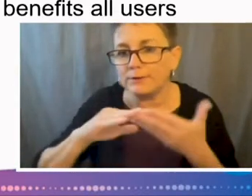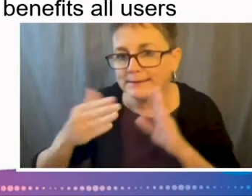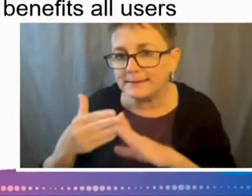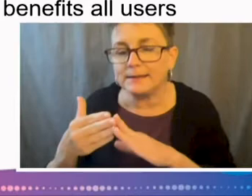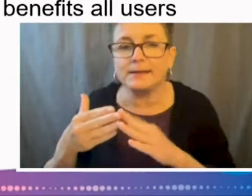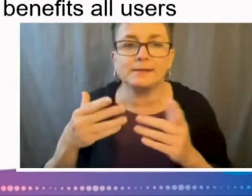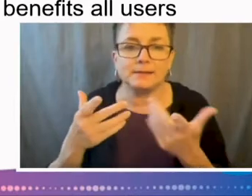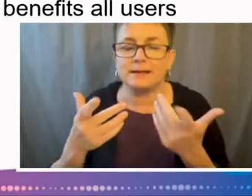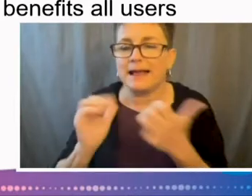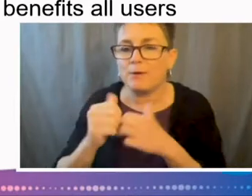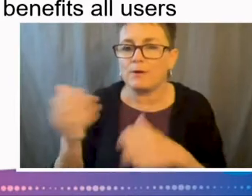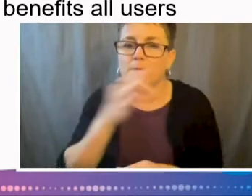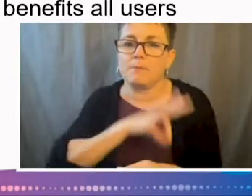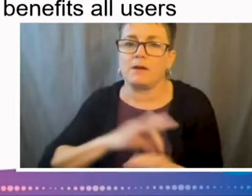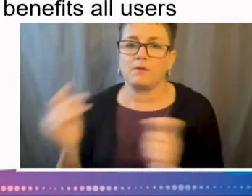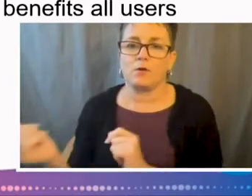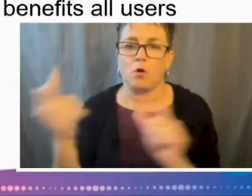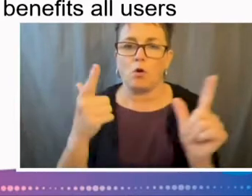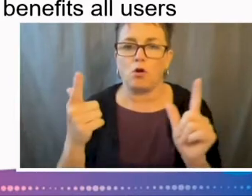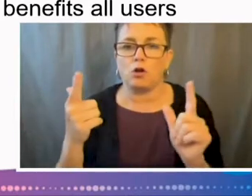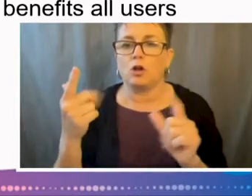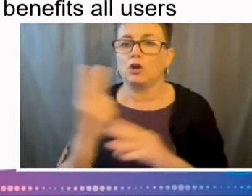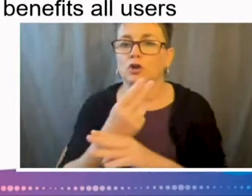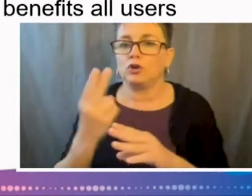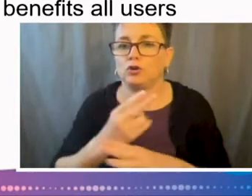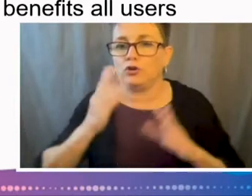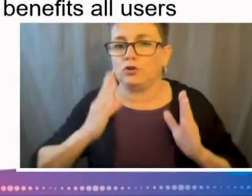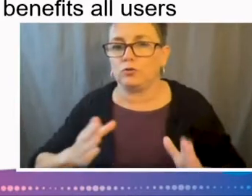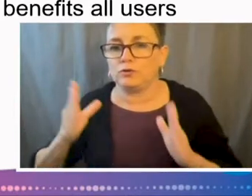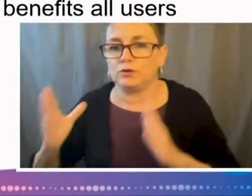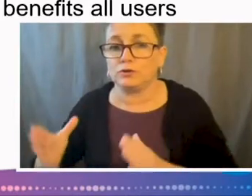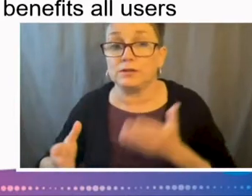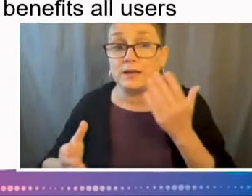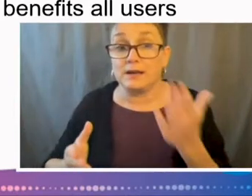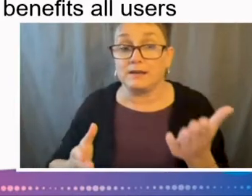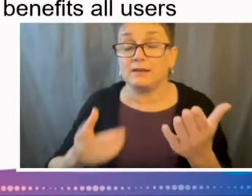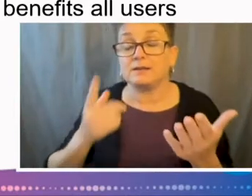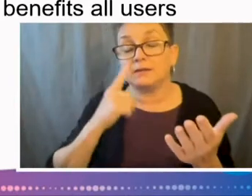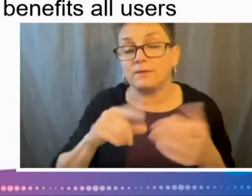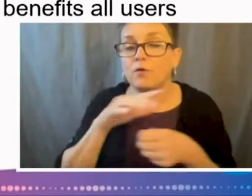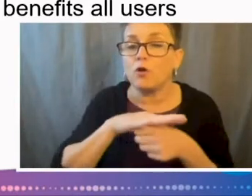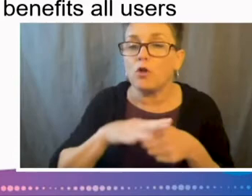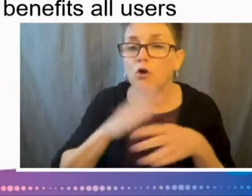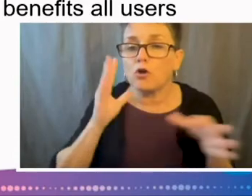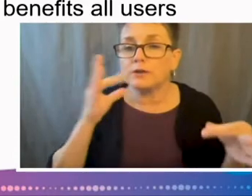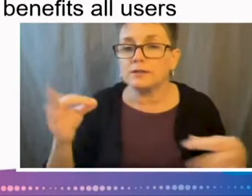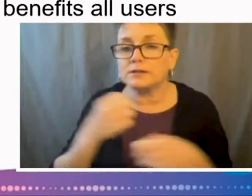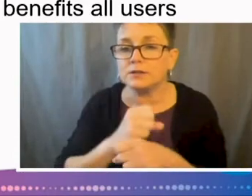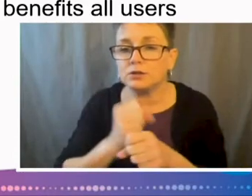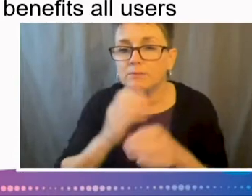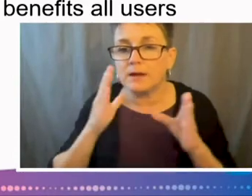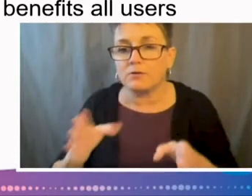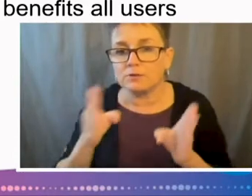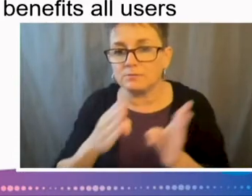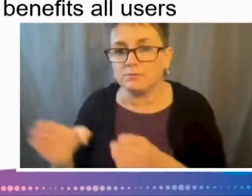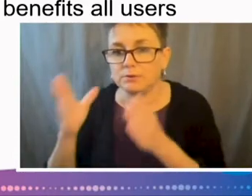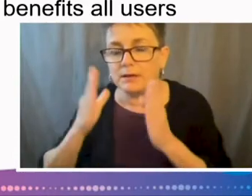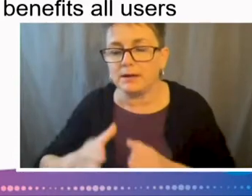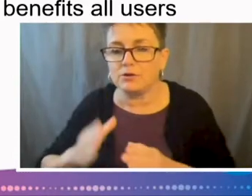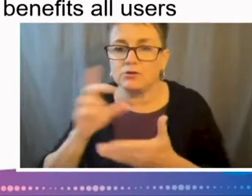users. This is really guided for local decision makers and planners, designers and consultants and